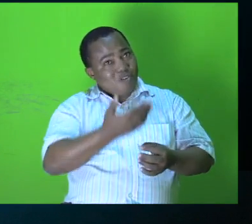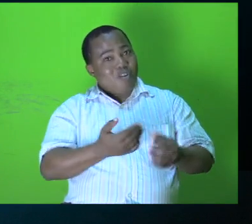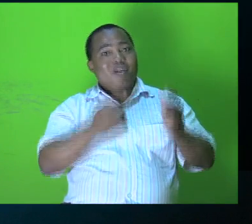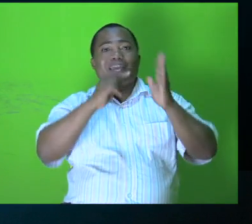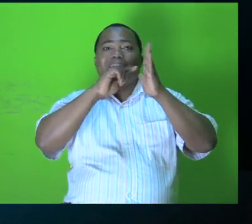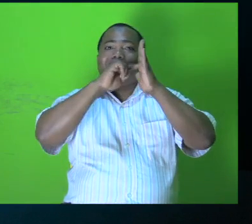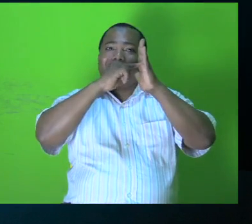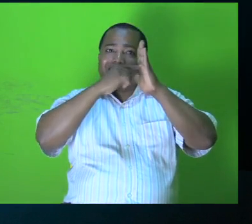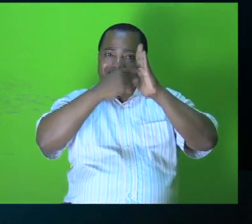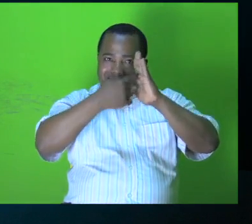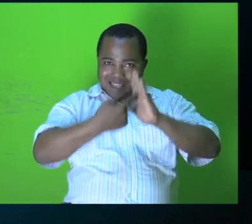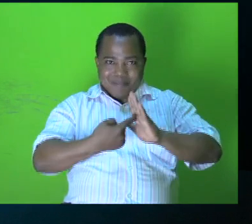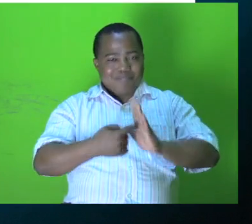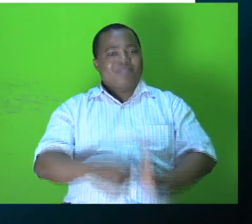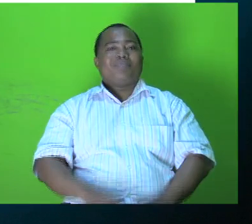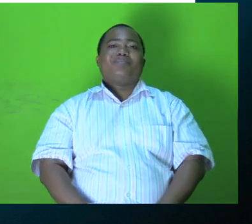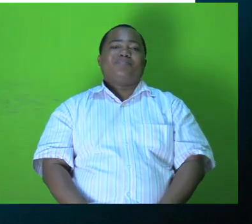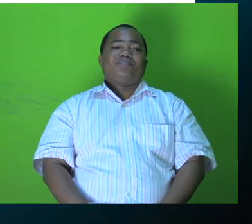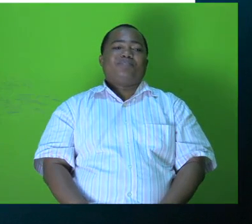example.